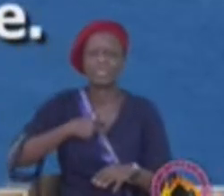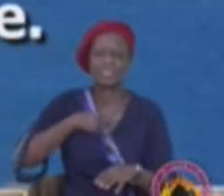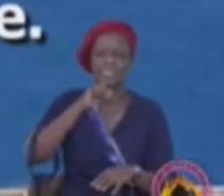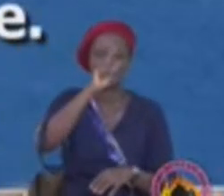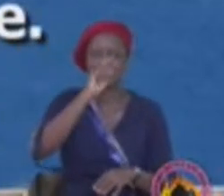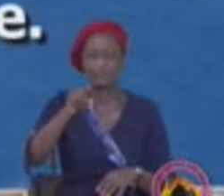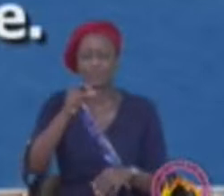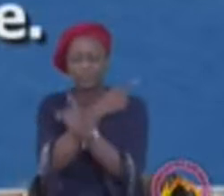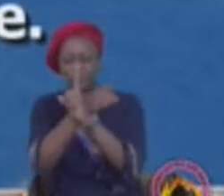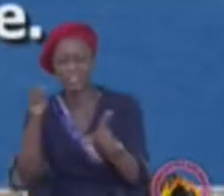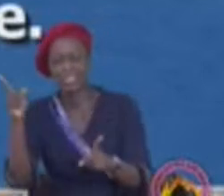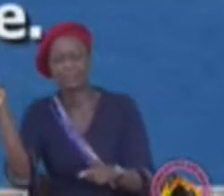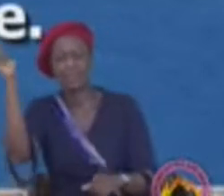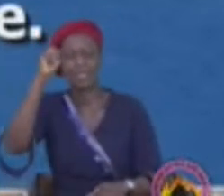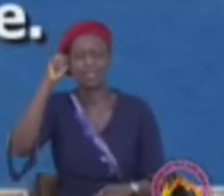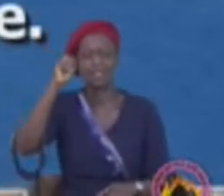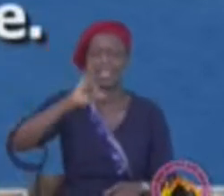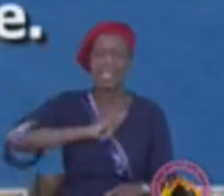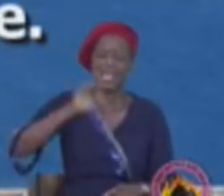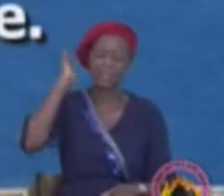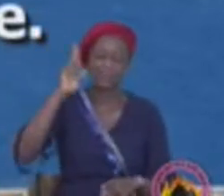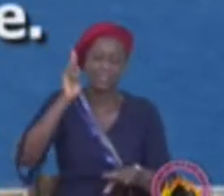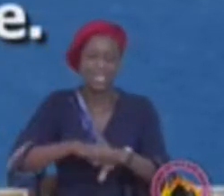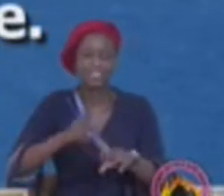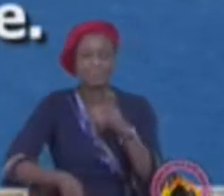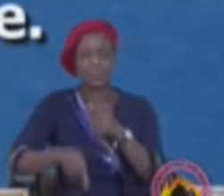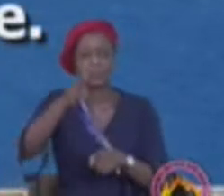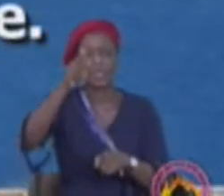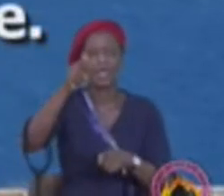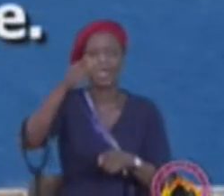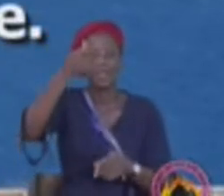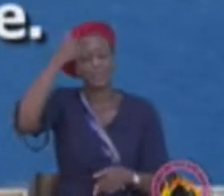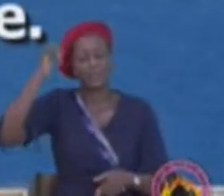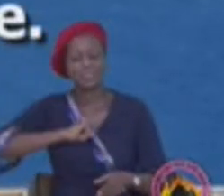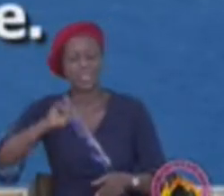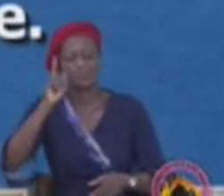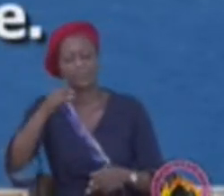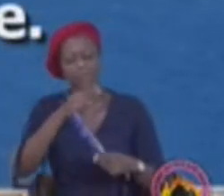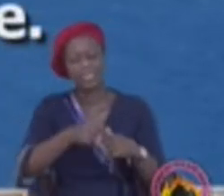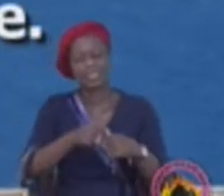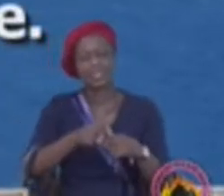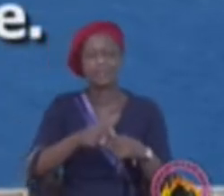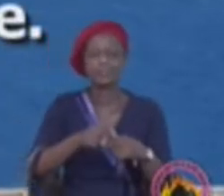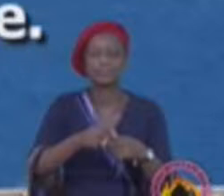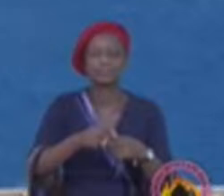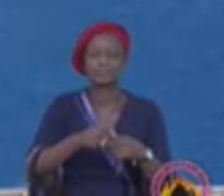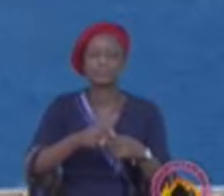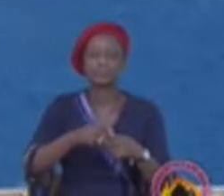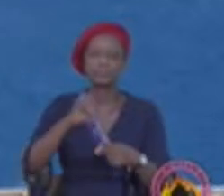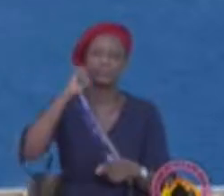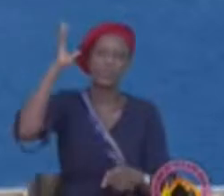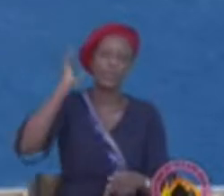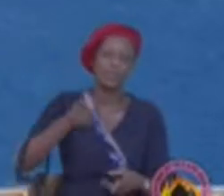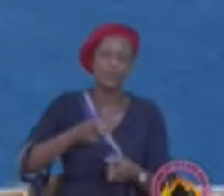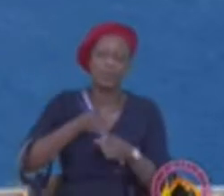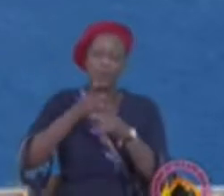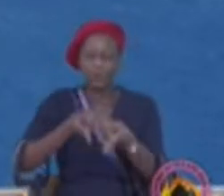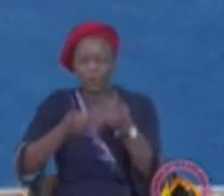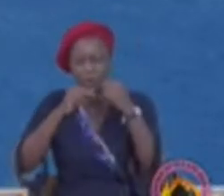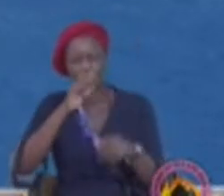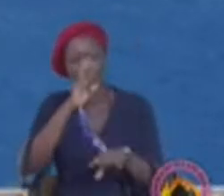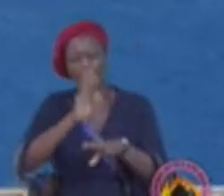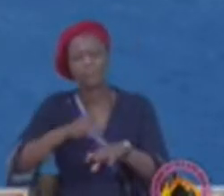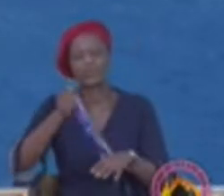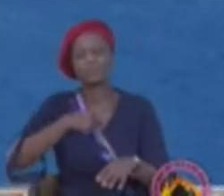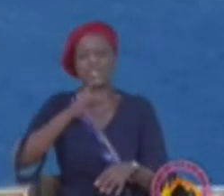therefore will I deliver him. I will set him on high, because he hath known my name. He shall call upon me, and